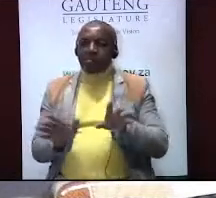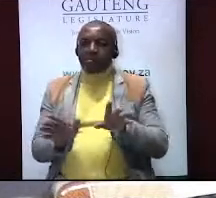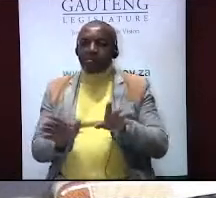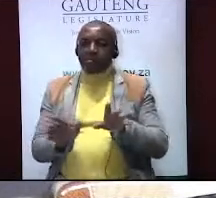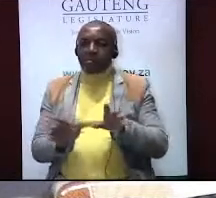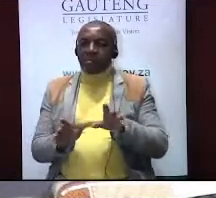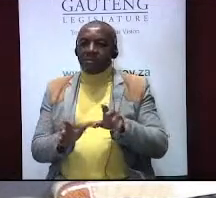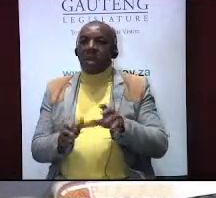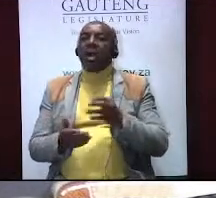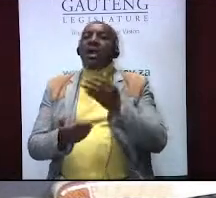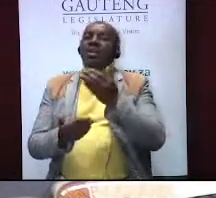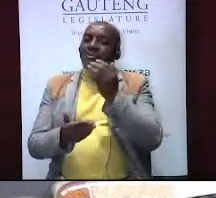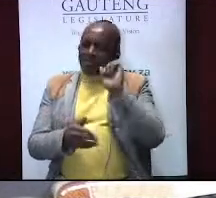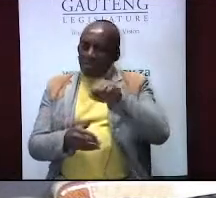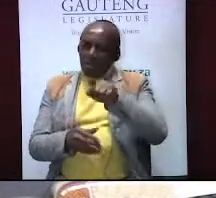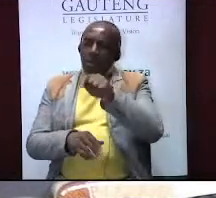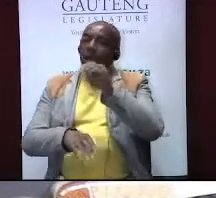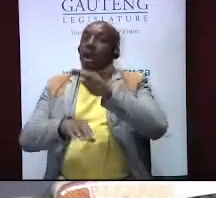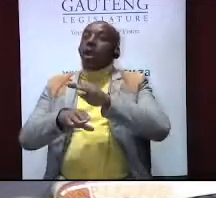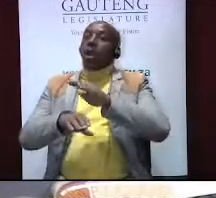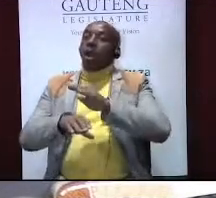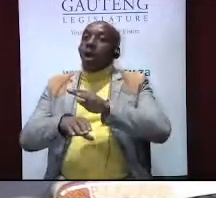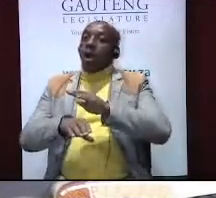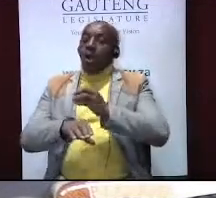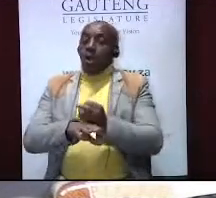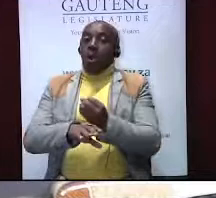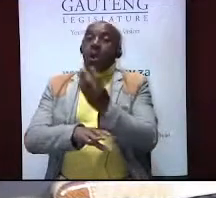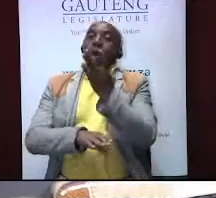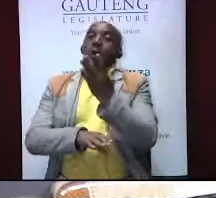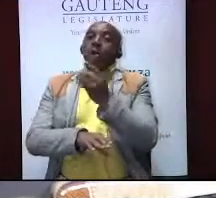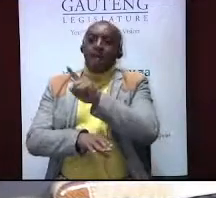You are audible, but unfortunately, the rest of the